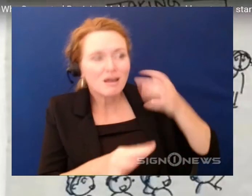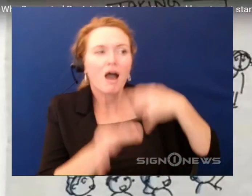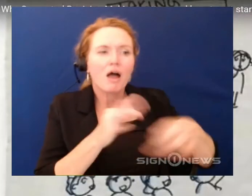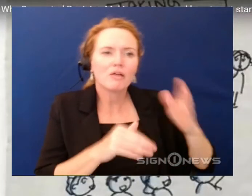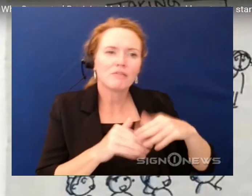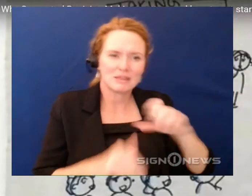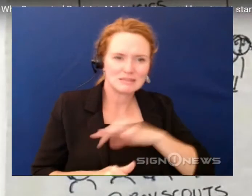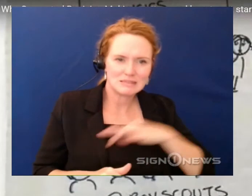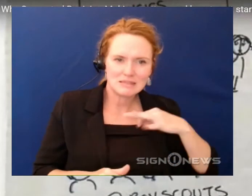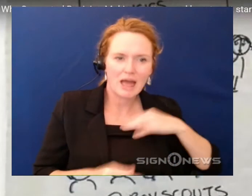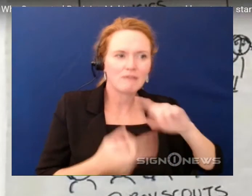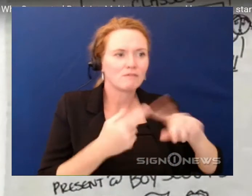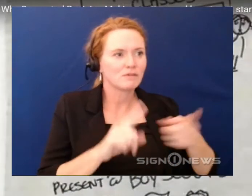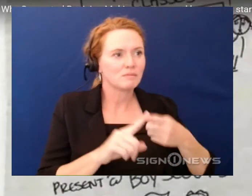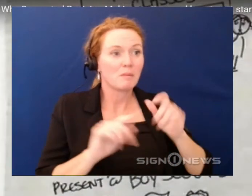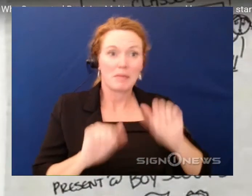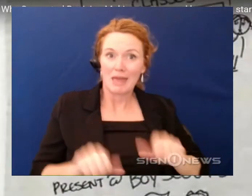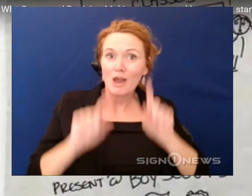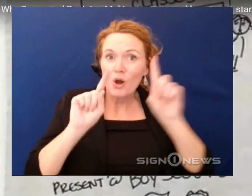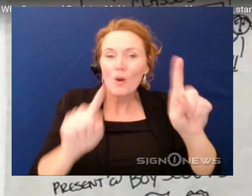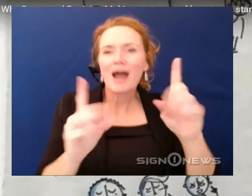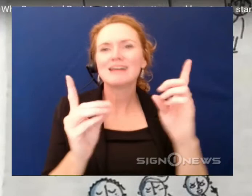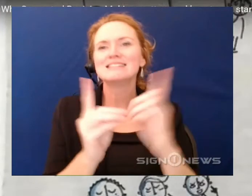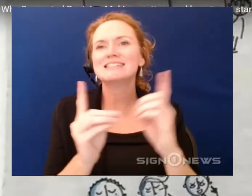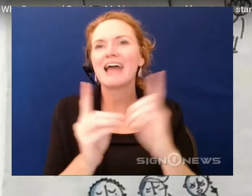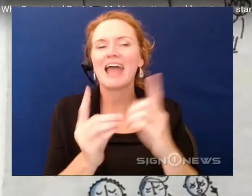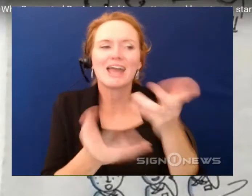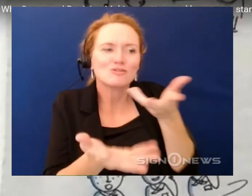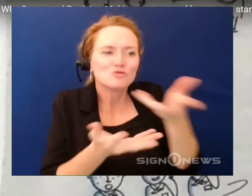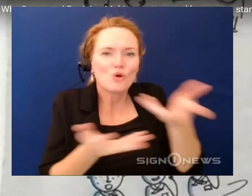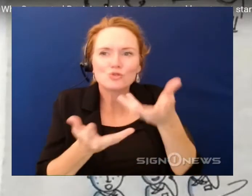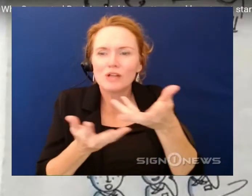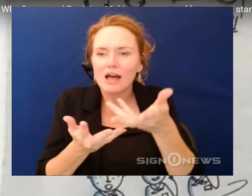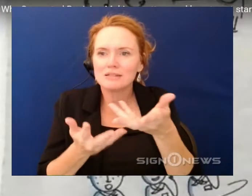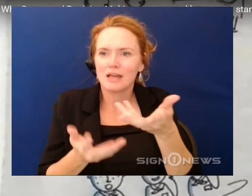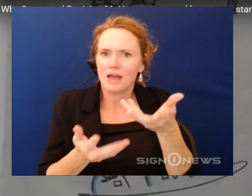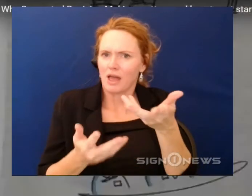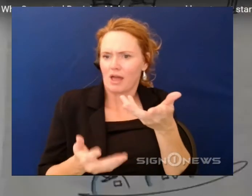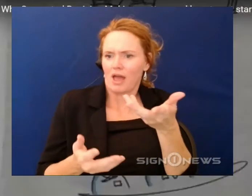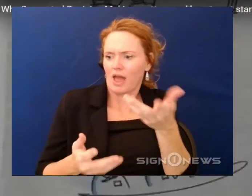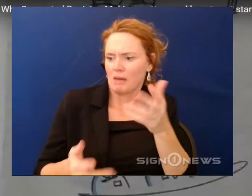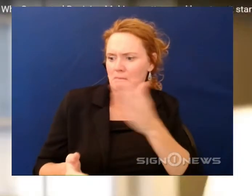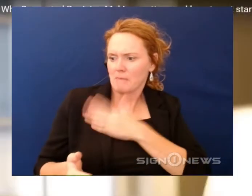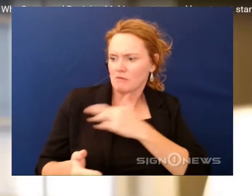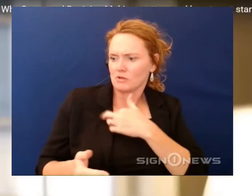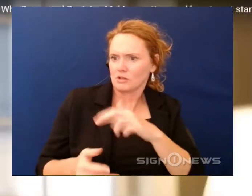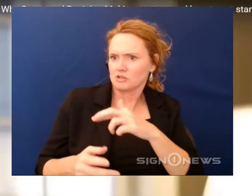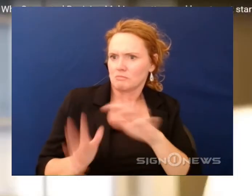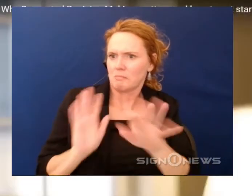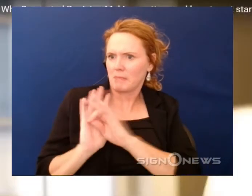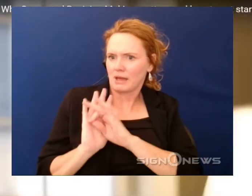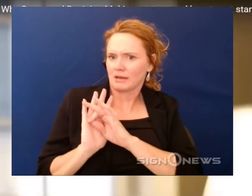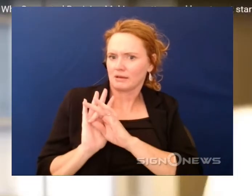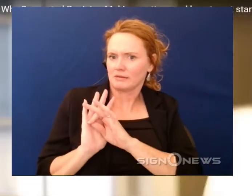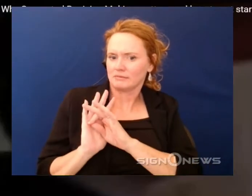go on dates, socialize in the community, and practice the religion of their choice.